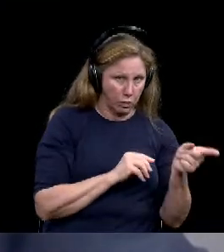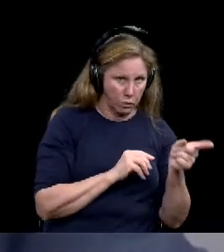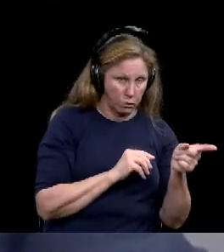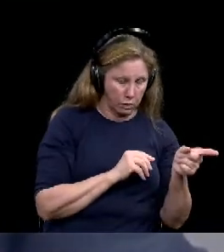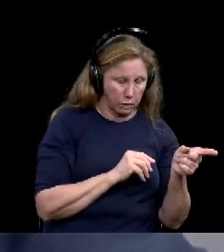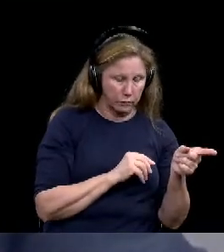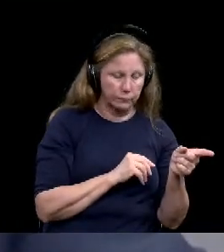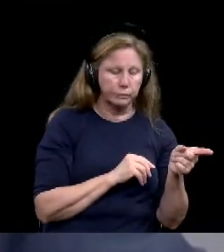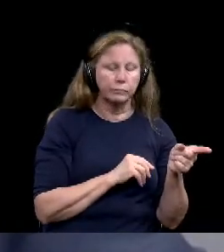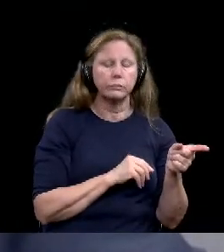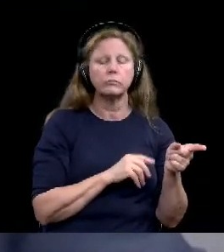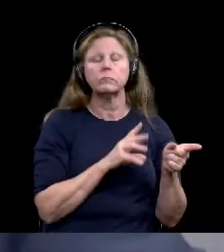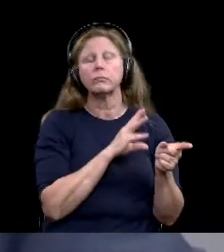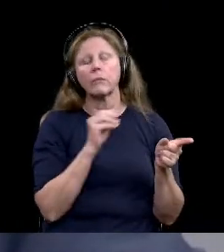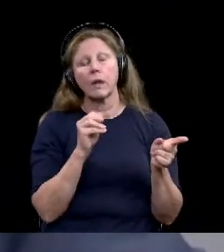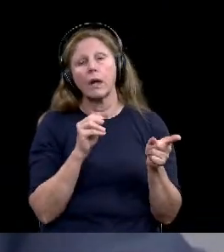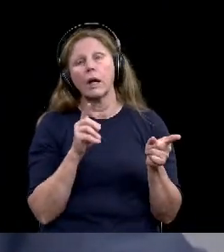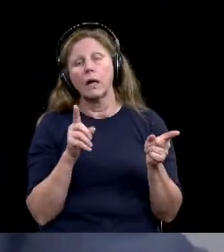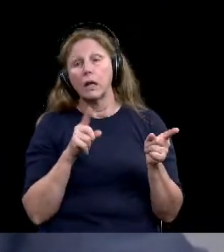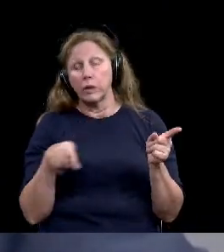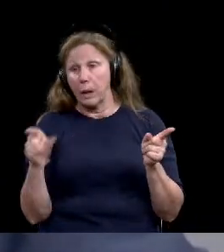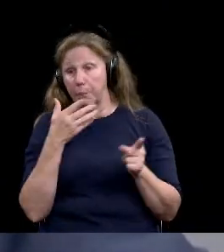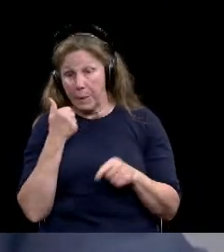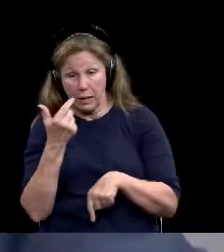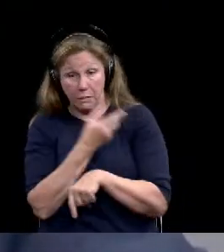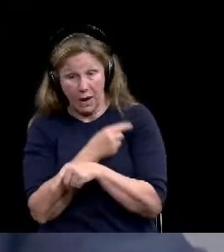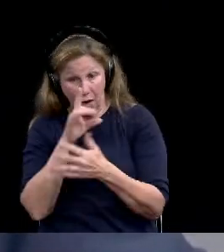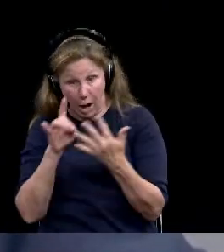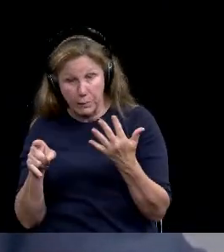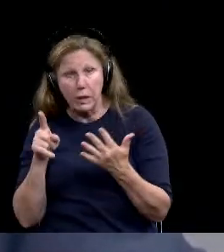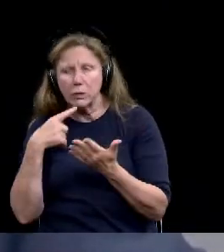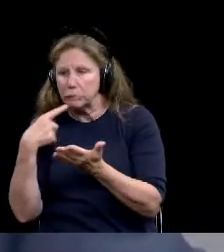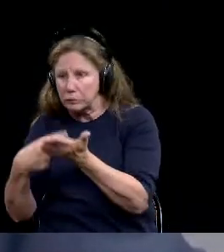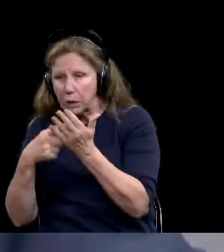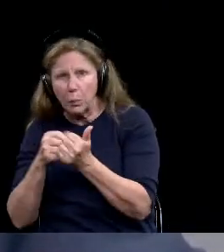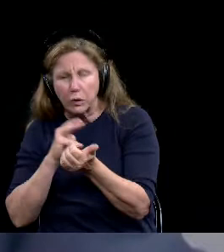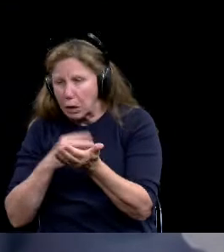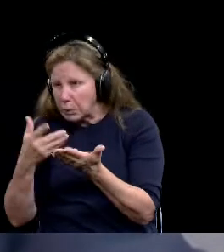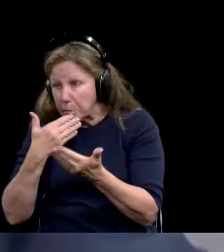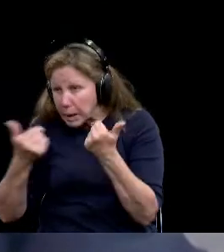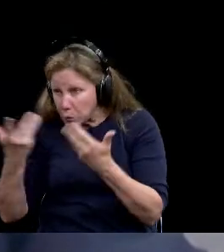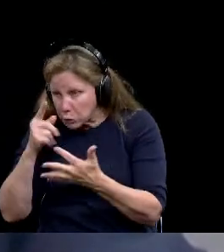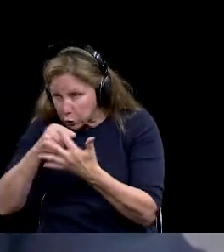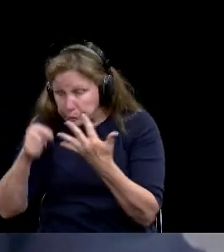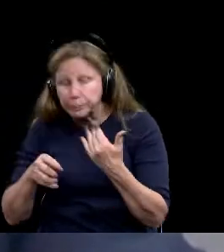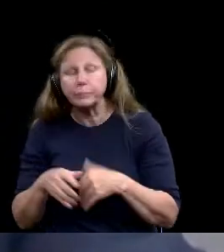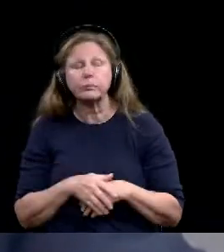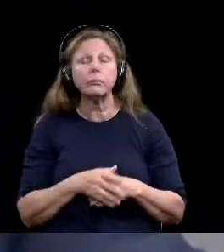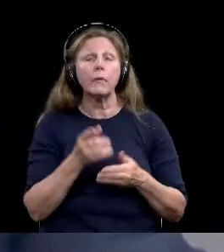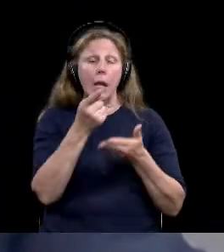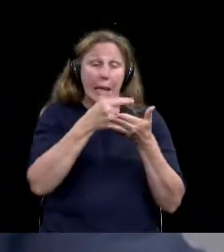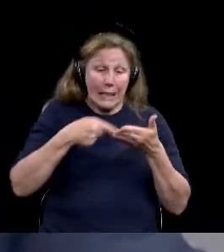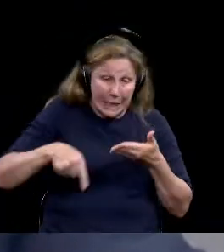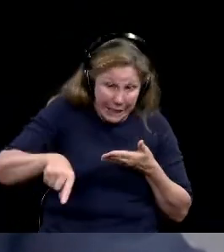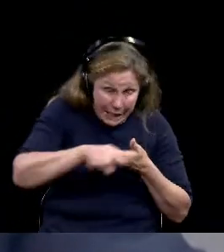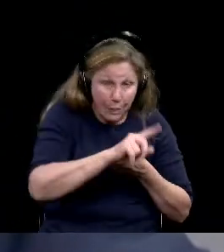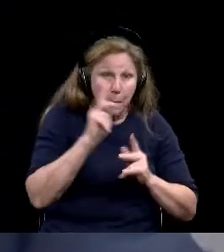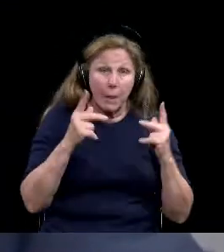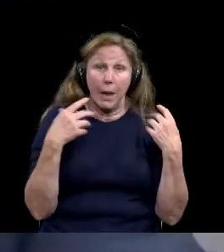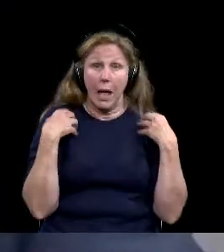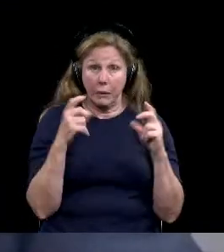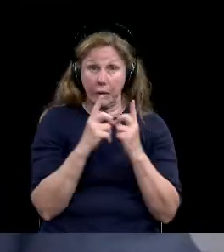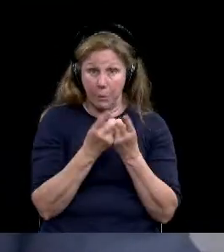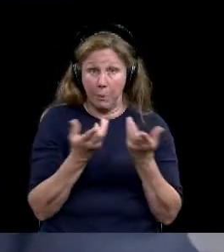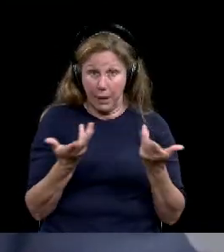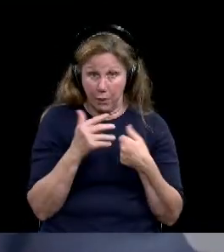Waco McLennan County Public Health Department will resume offering the vaccine. The health district is working with local